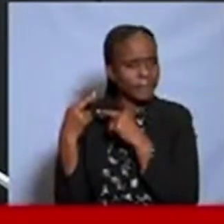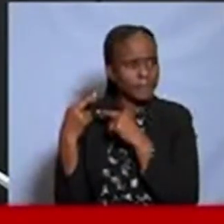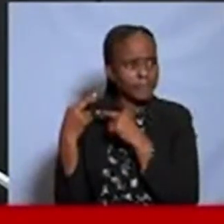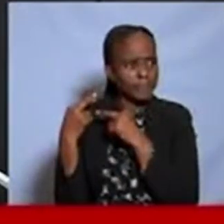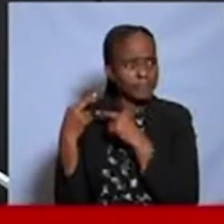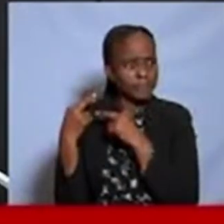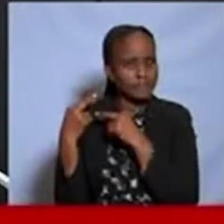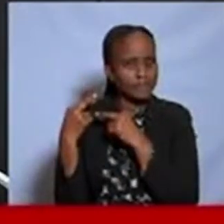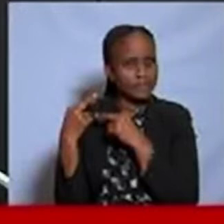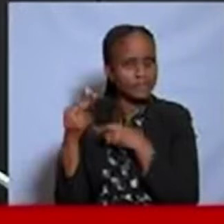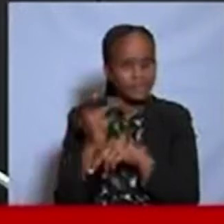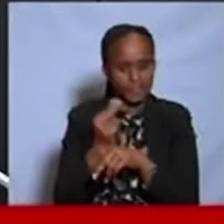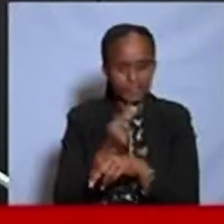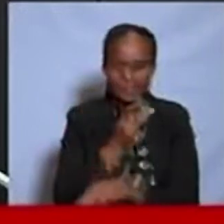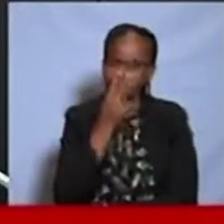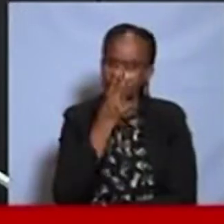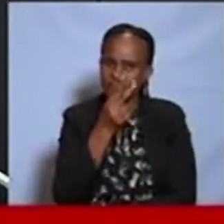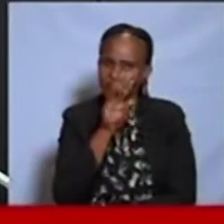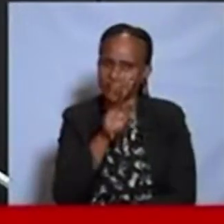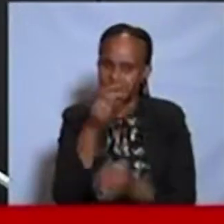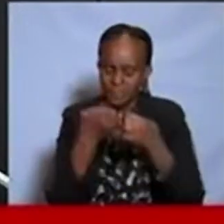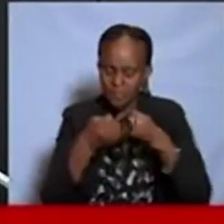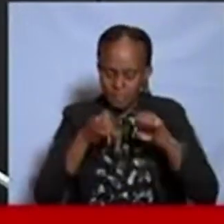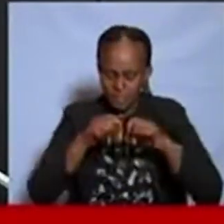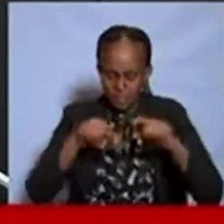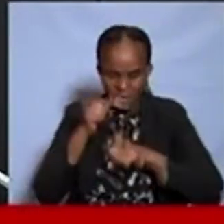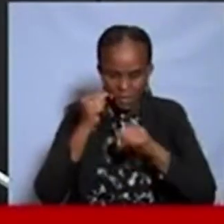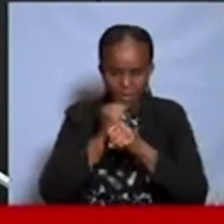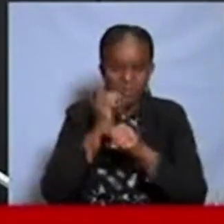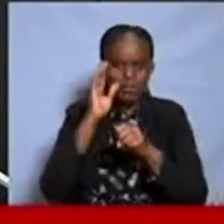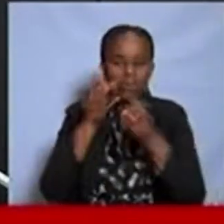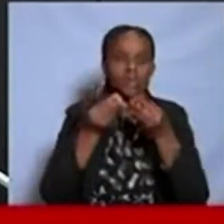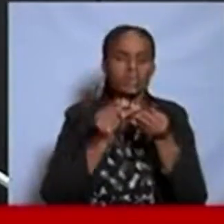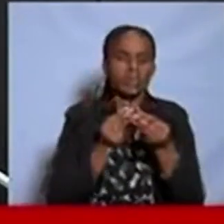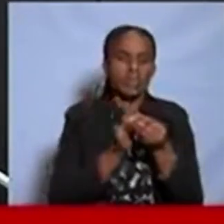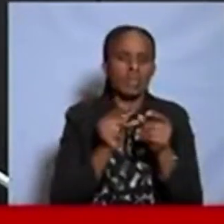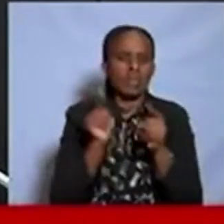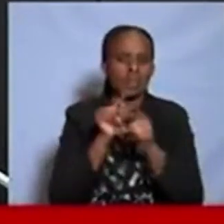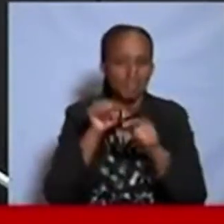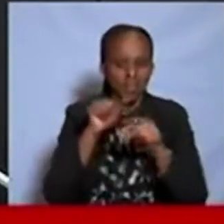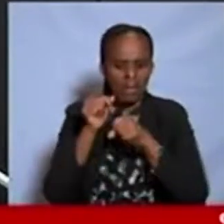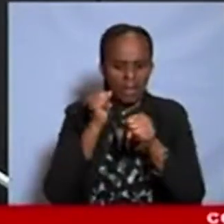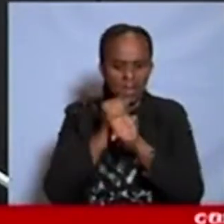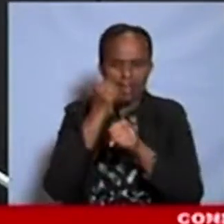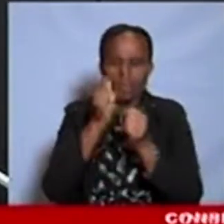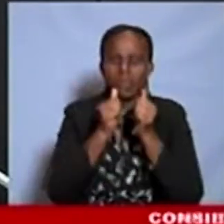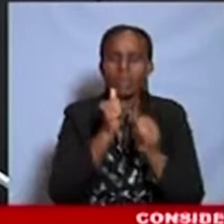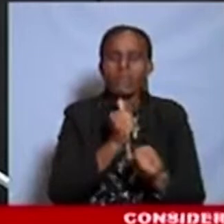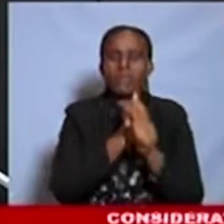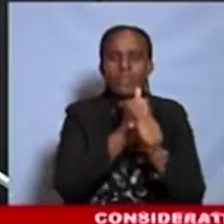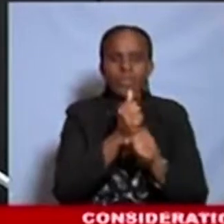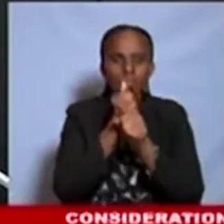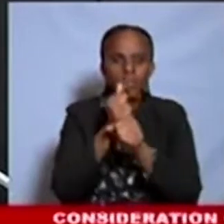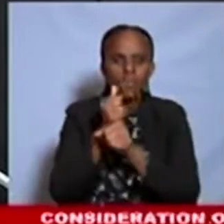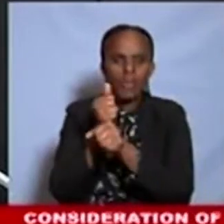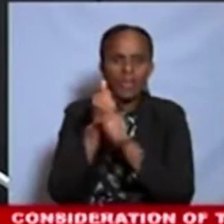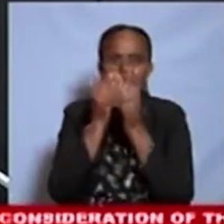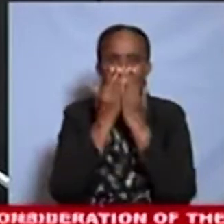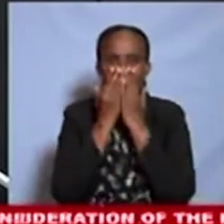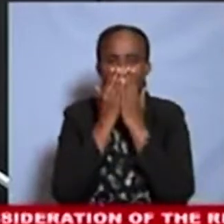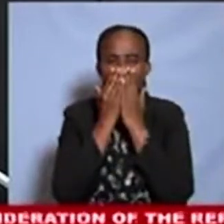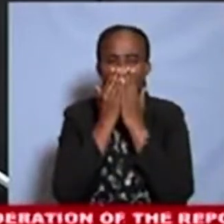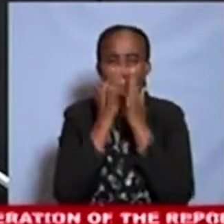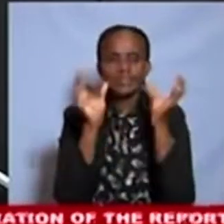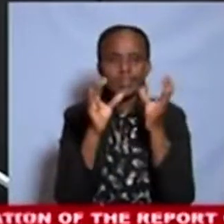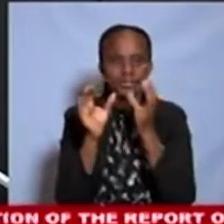So we took it for granted that even this year will be awarded. Even this year will be awarded because we have been awarded. They have been awarding